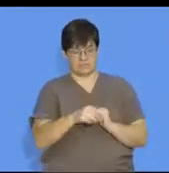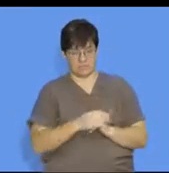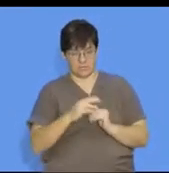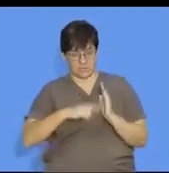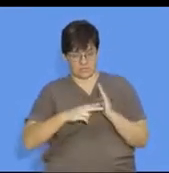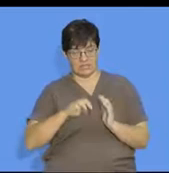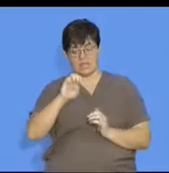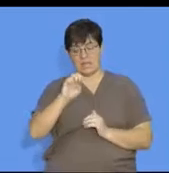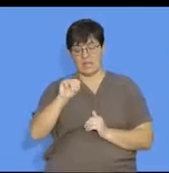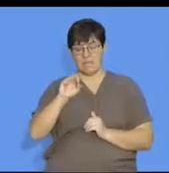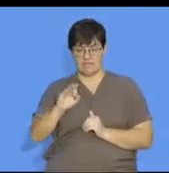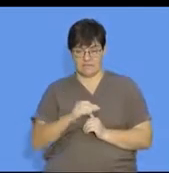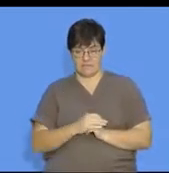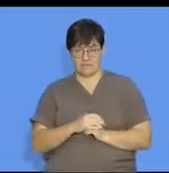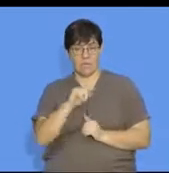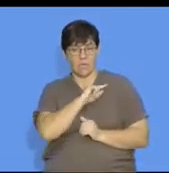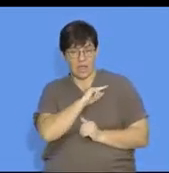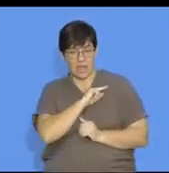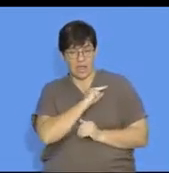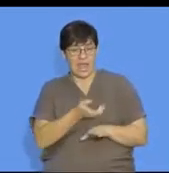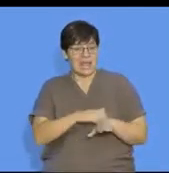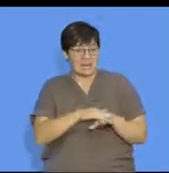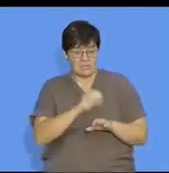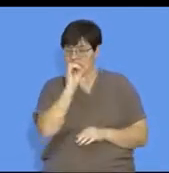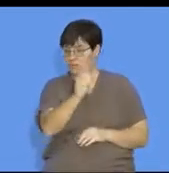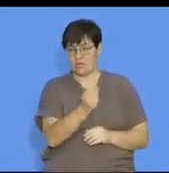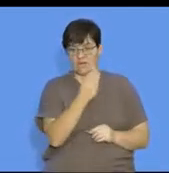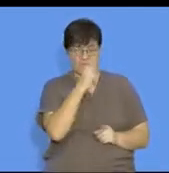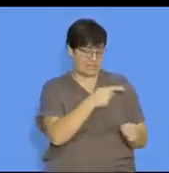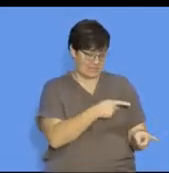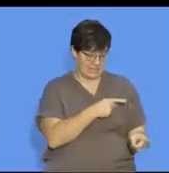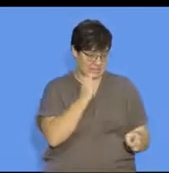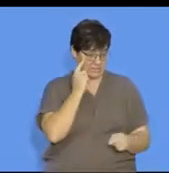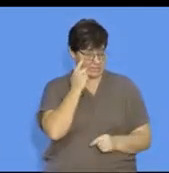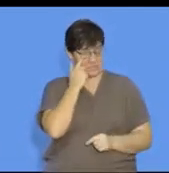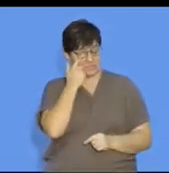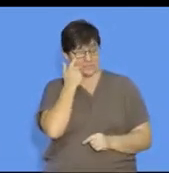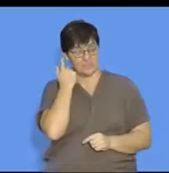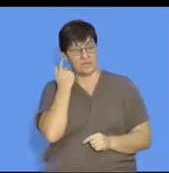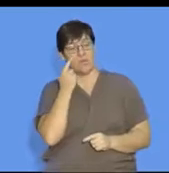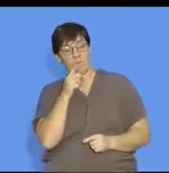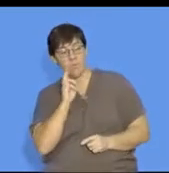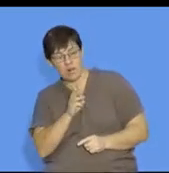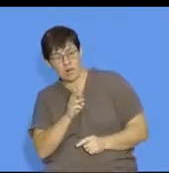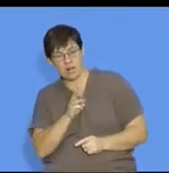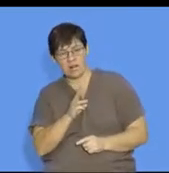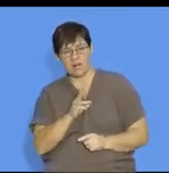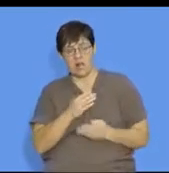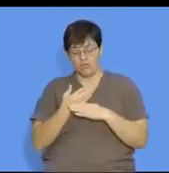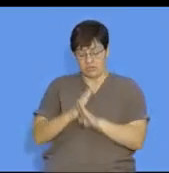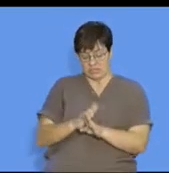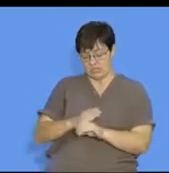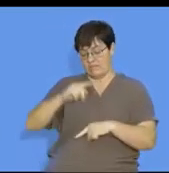maximum reading, which is the EMF, when there is 0 current in the circuit, right? So we're going to vary